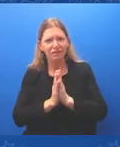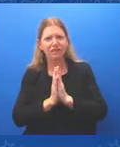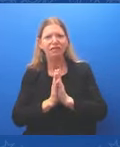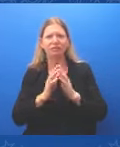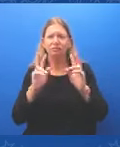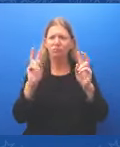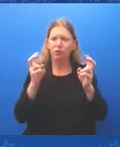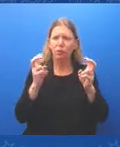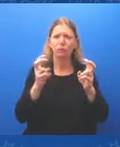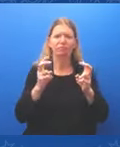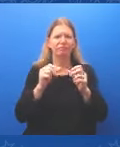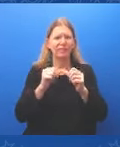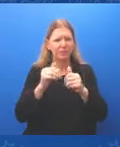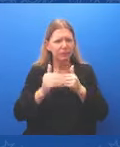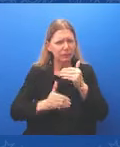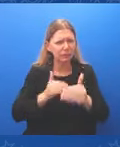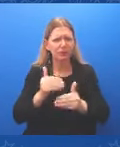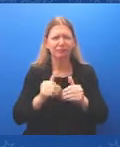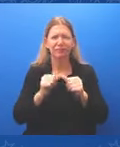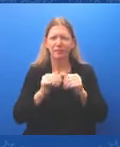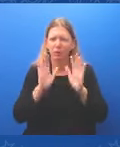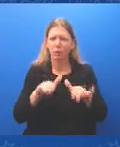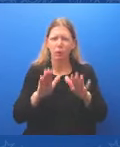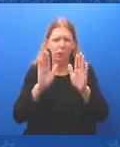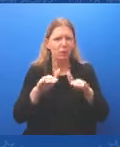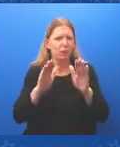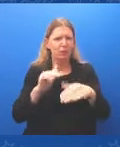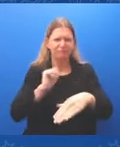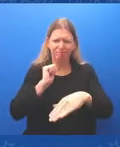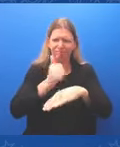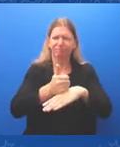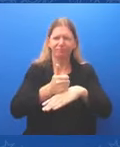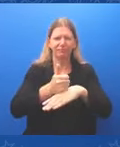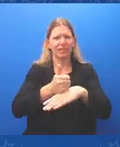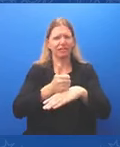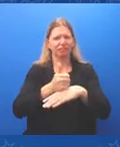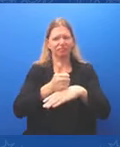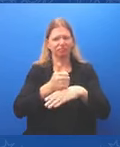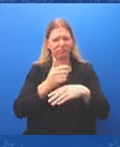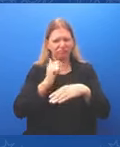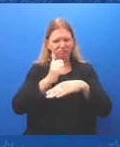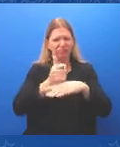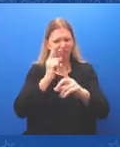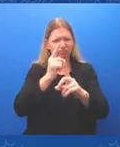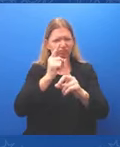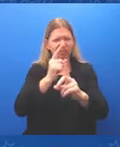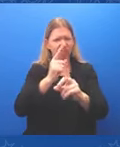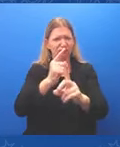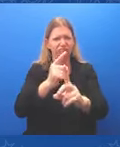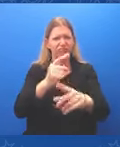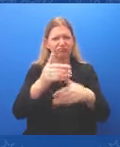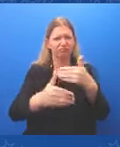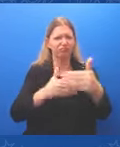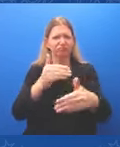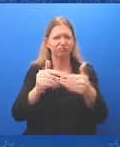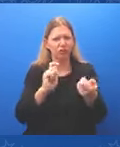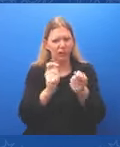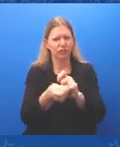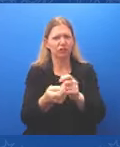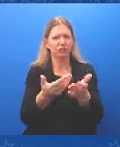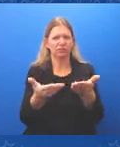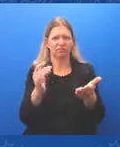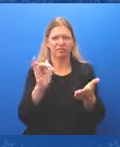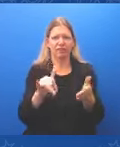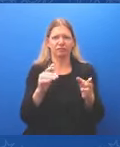quote. That's a defining moment of our time. This is our charge. Keep pushing. Keep